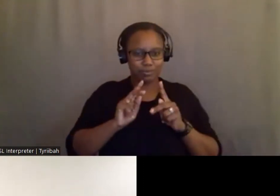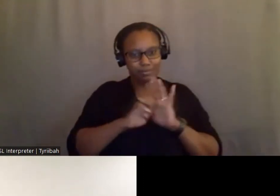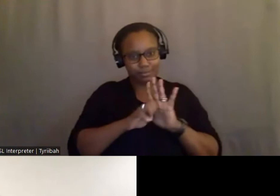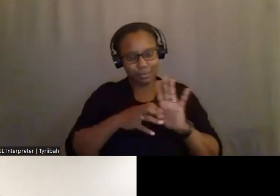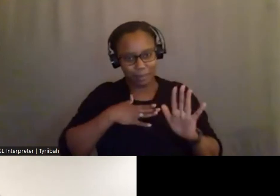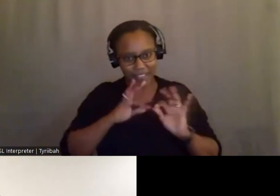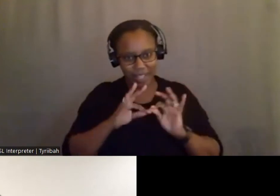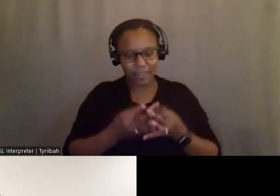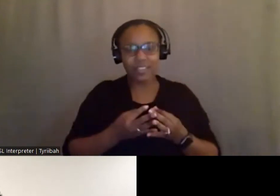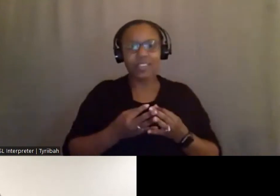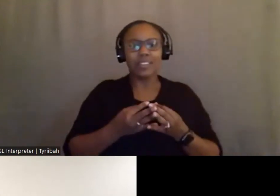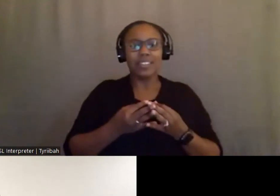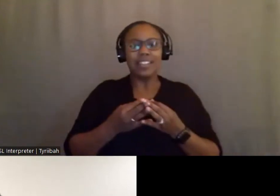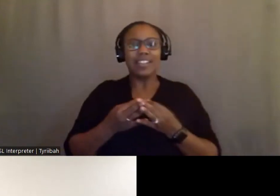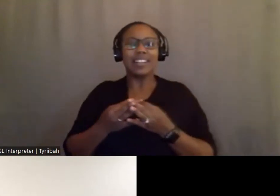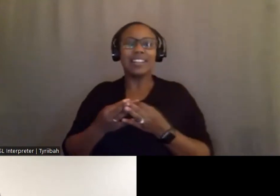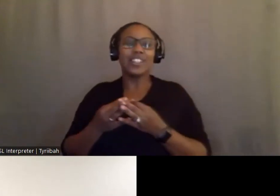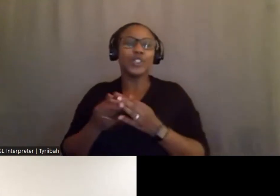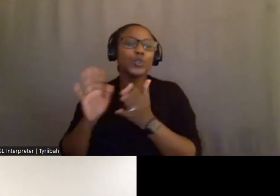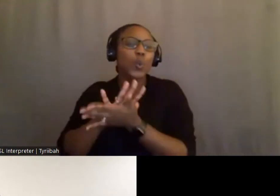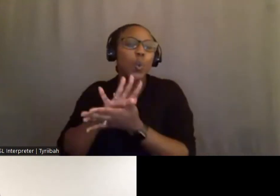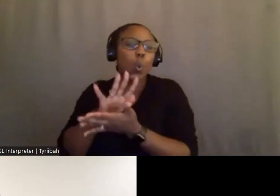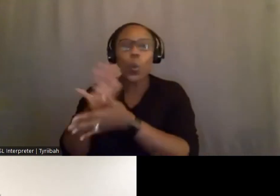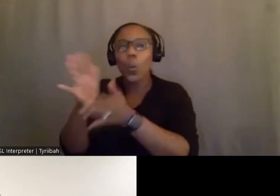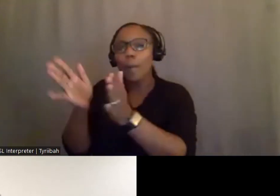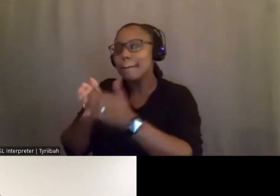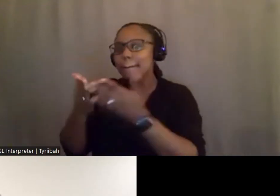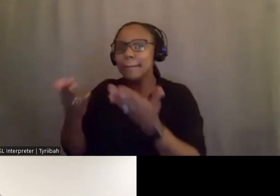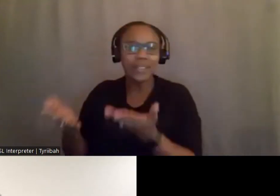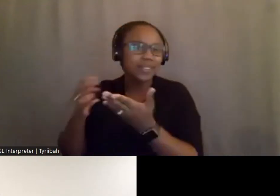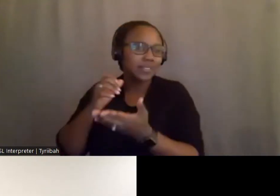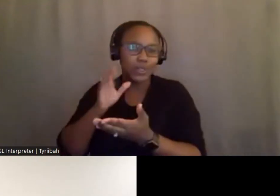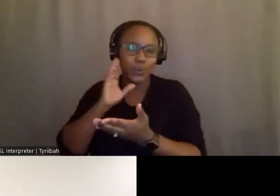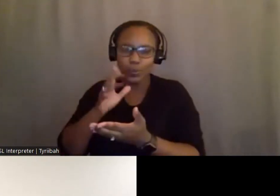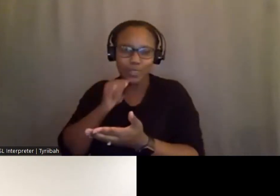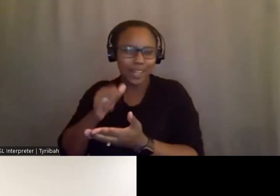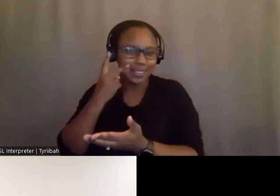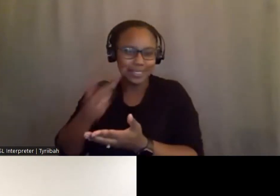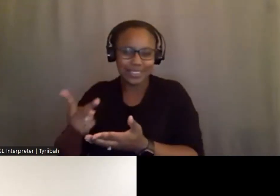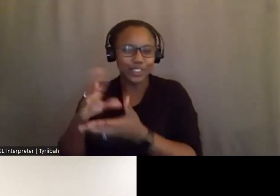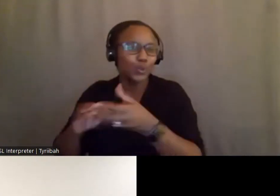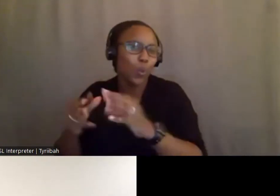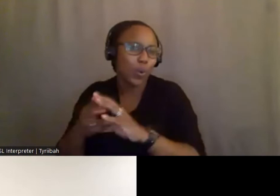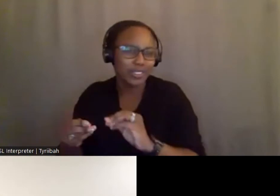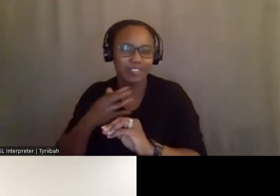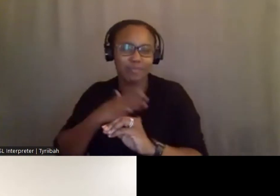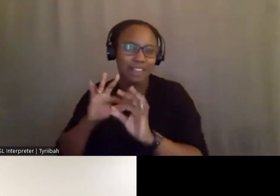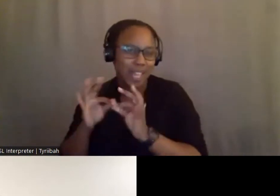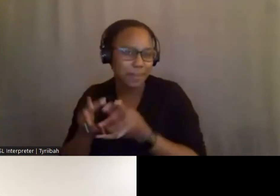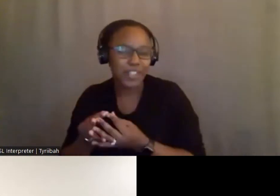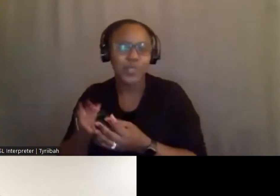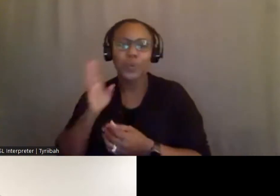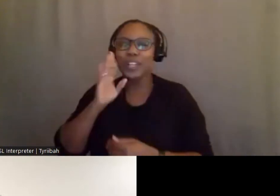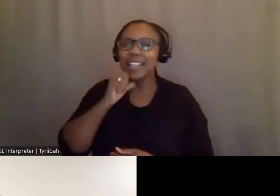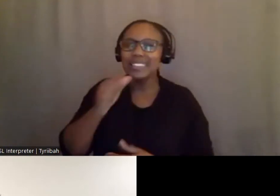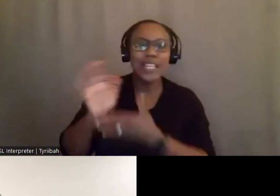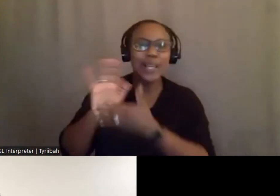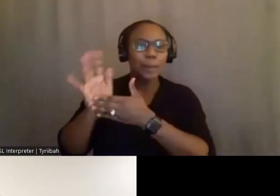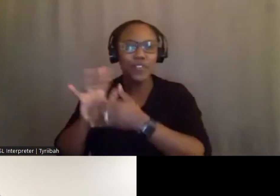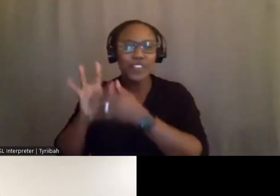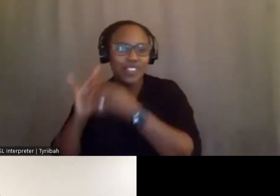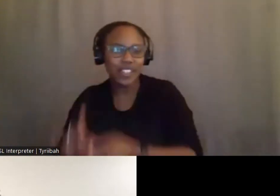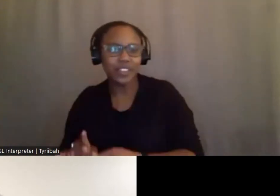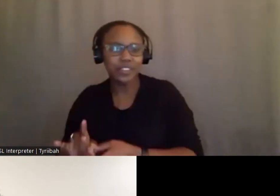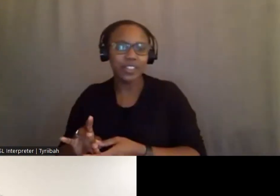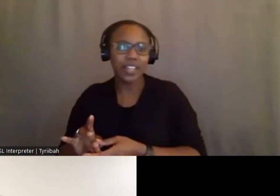enslavement in a textbook, you're not gonna see it in a documentary about slavery, but you know it, And you know that the nation that enslaved you